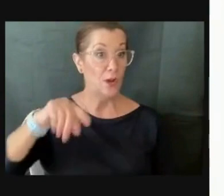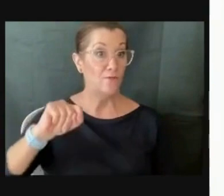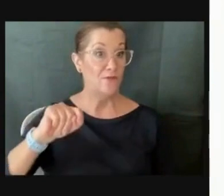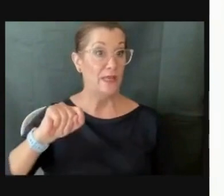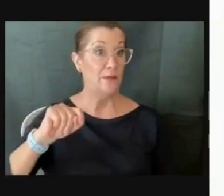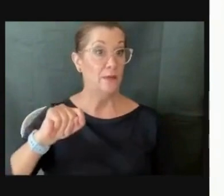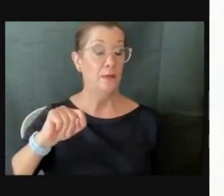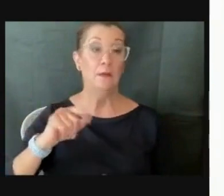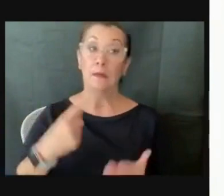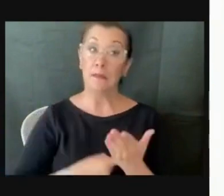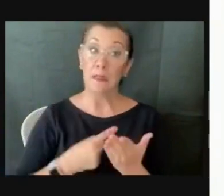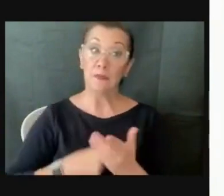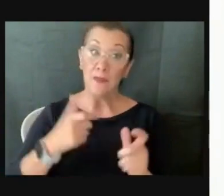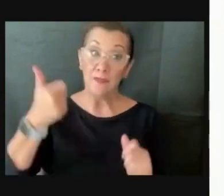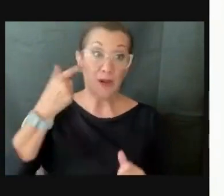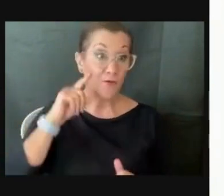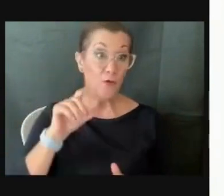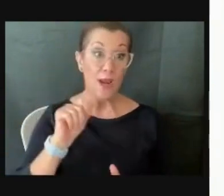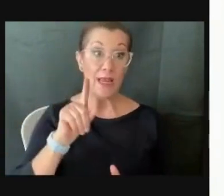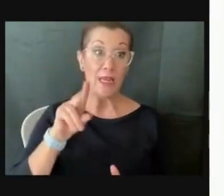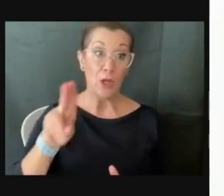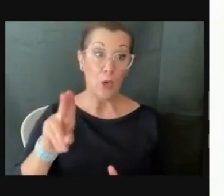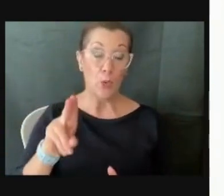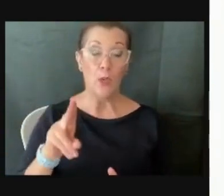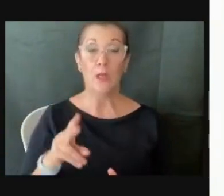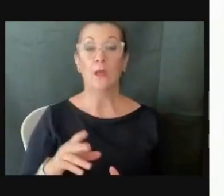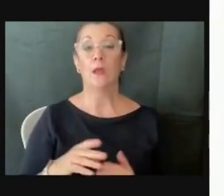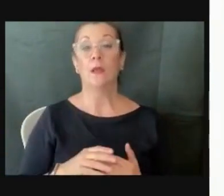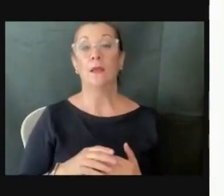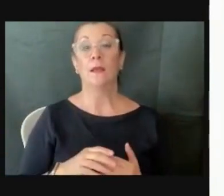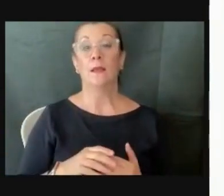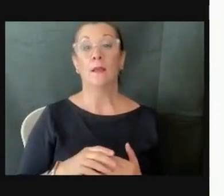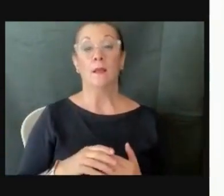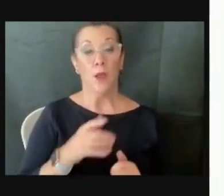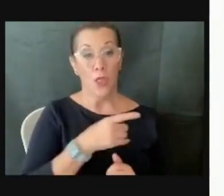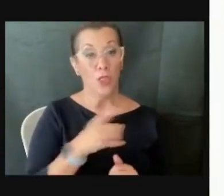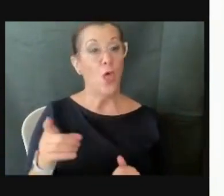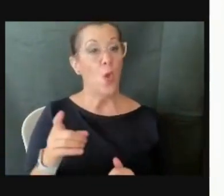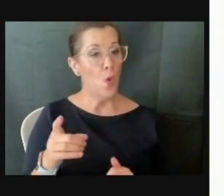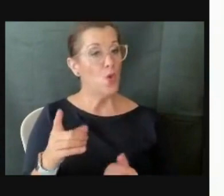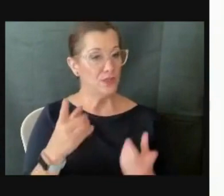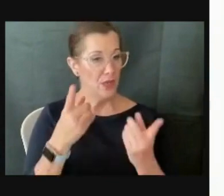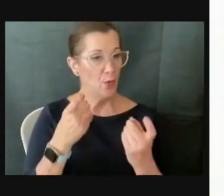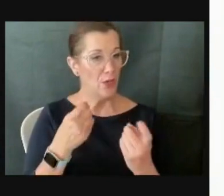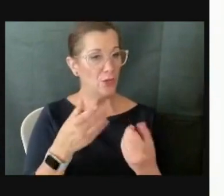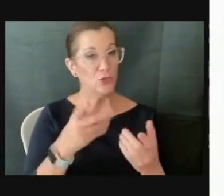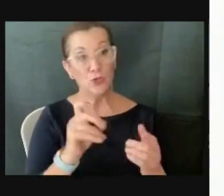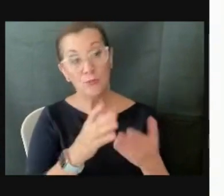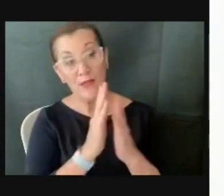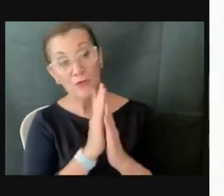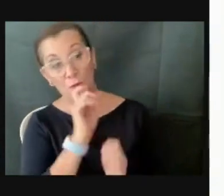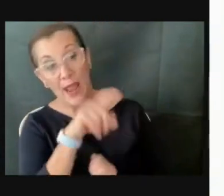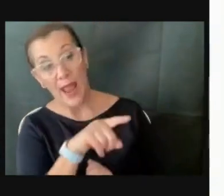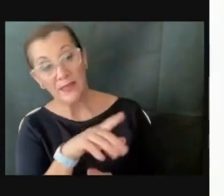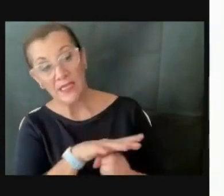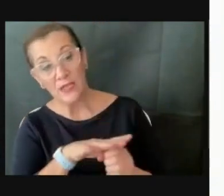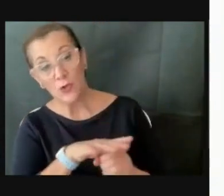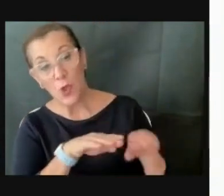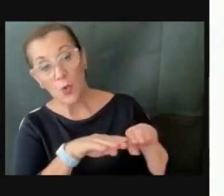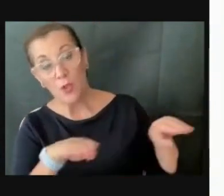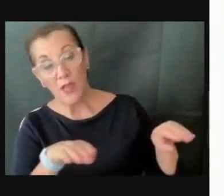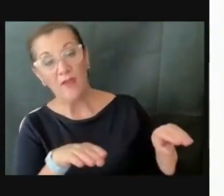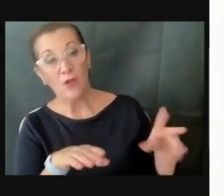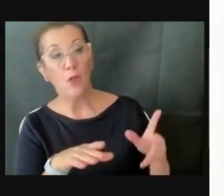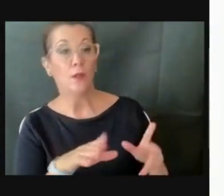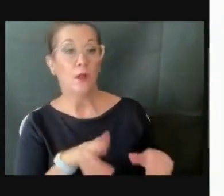even larger for your ADU. And those are the kinds of questions that you got to start asking at a local level. Of